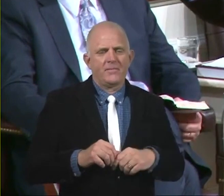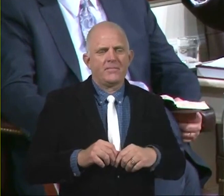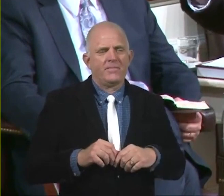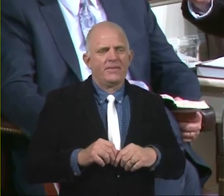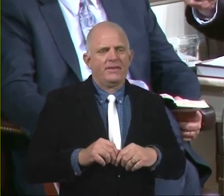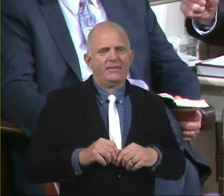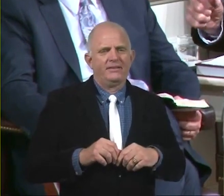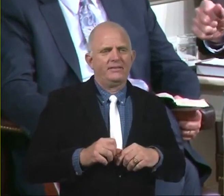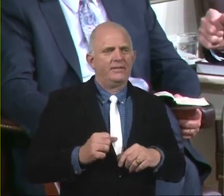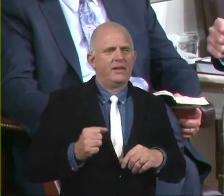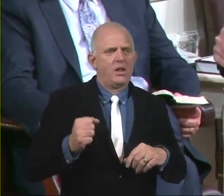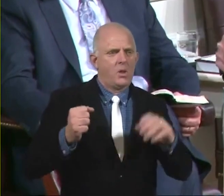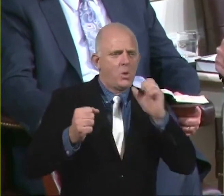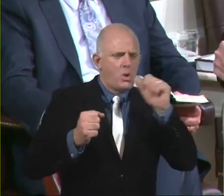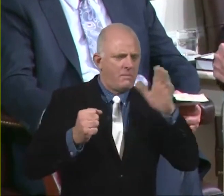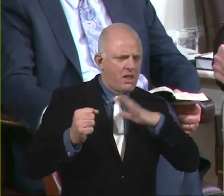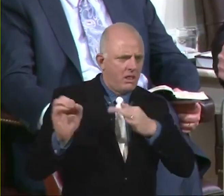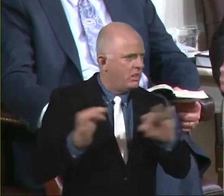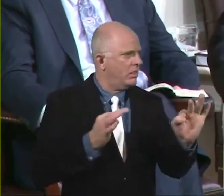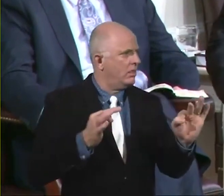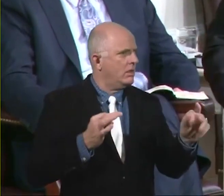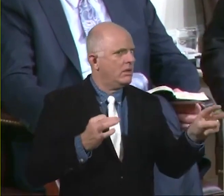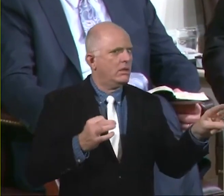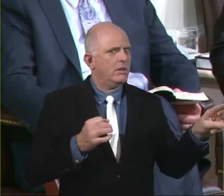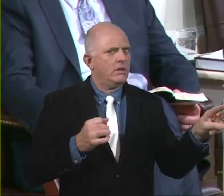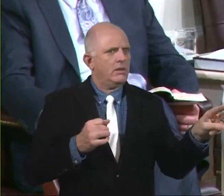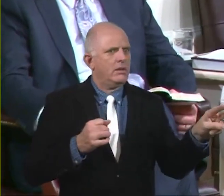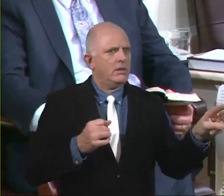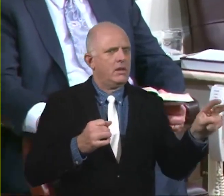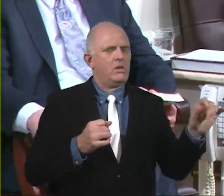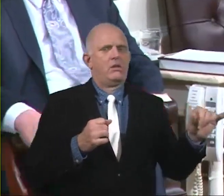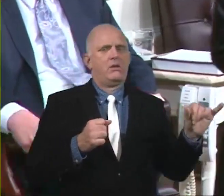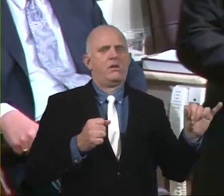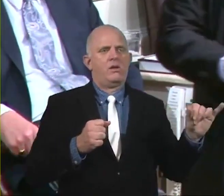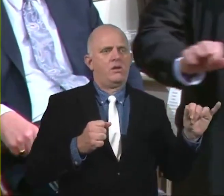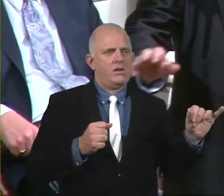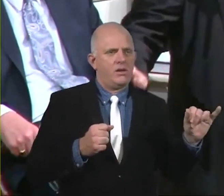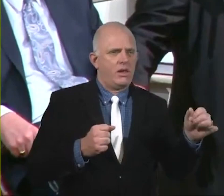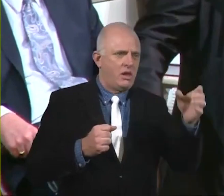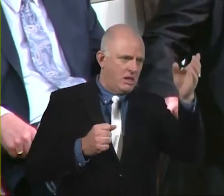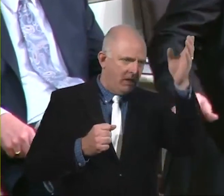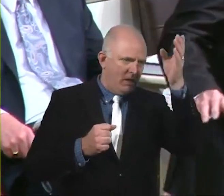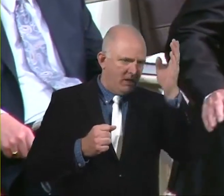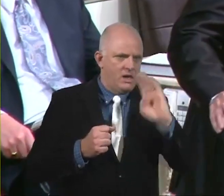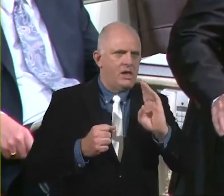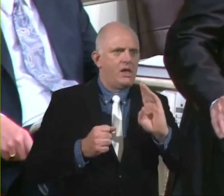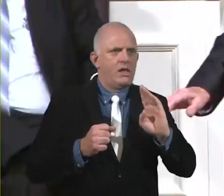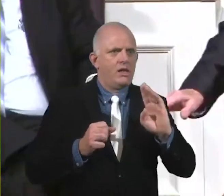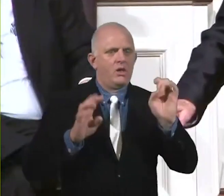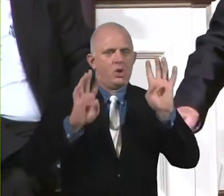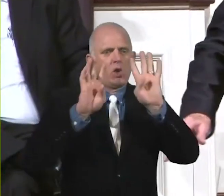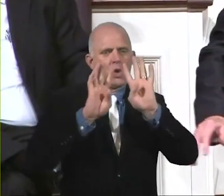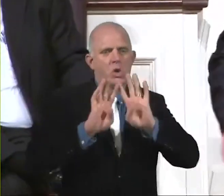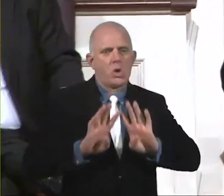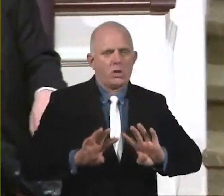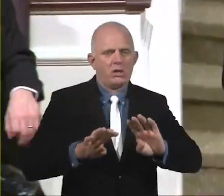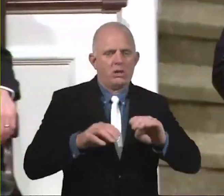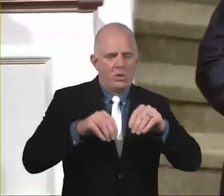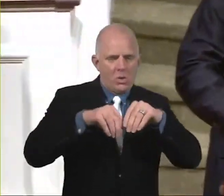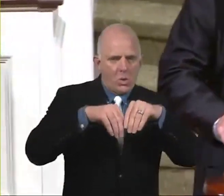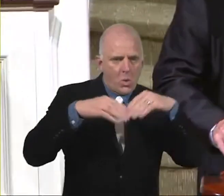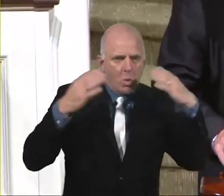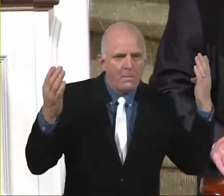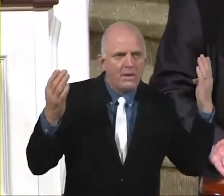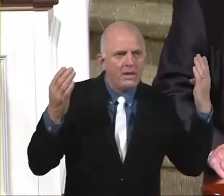that old man looked up there. And when he looked up, God shoved the curtains of time open. And he